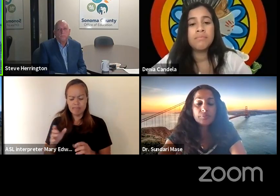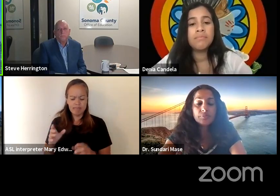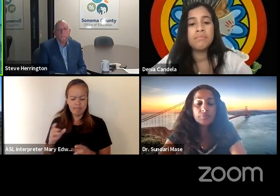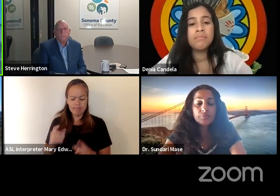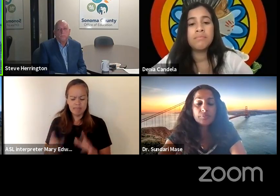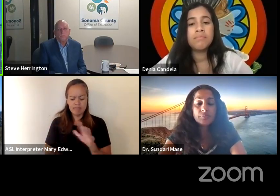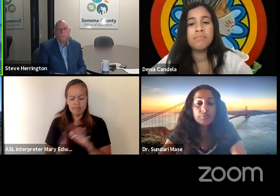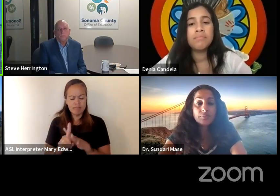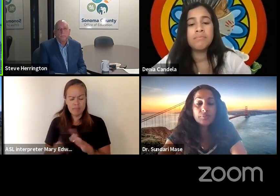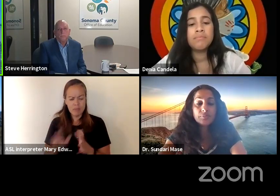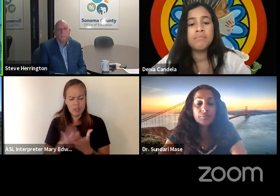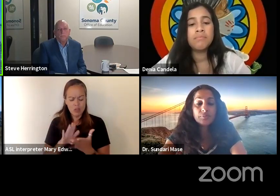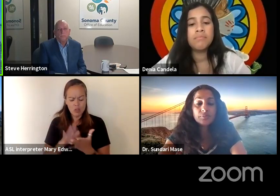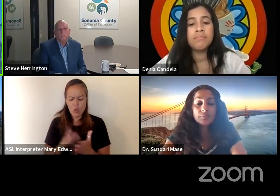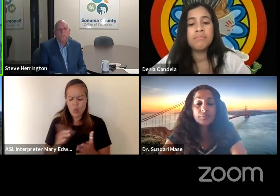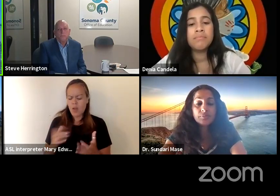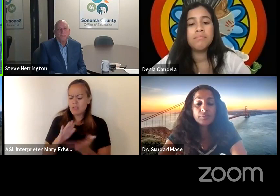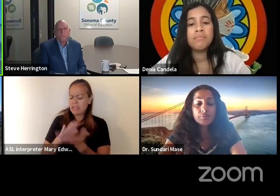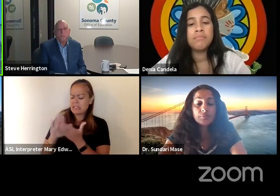been an exposure